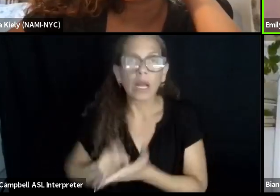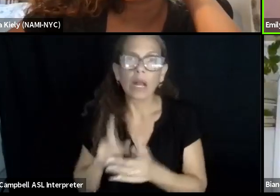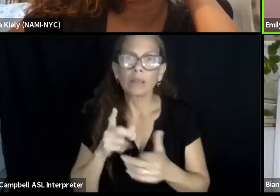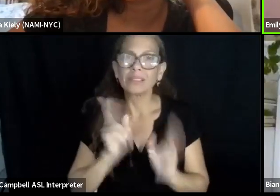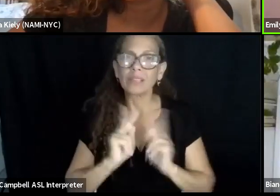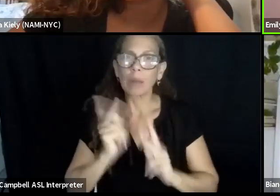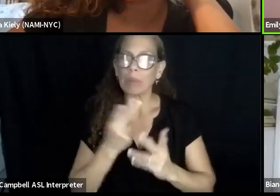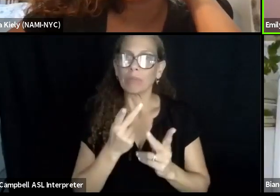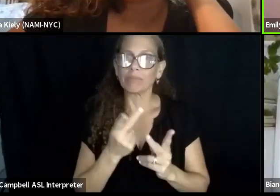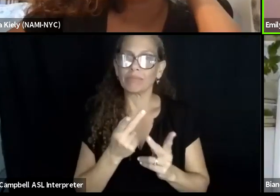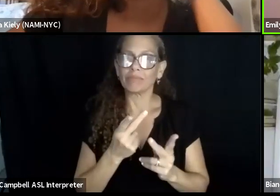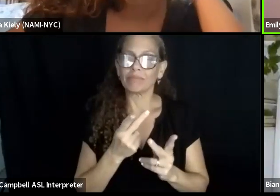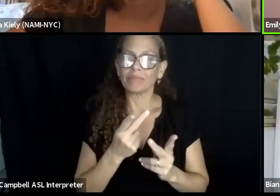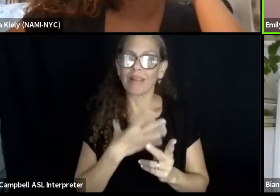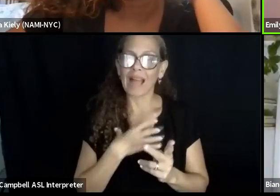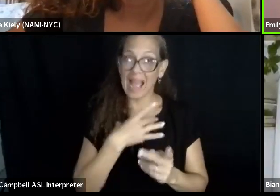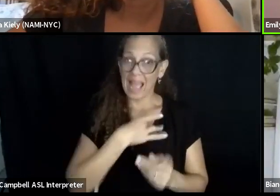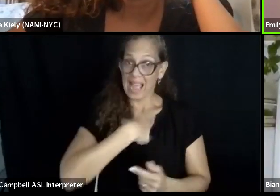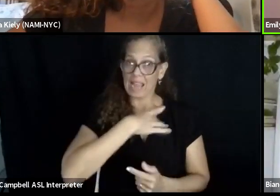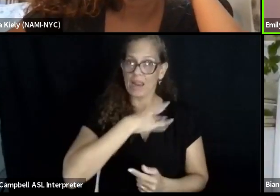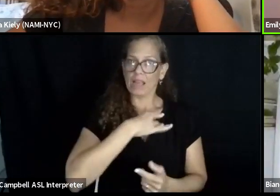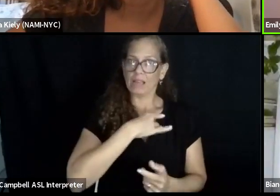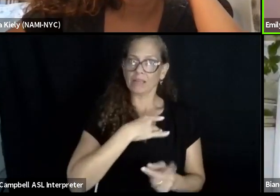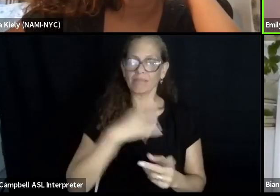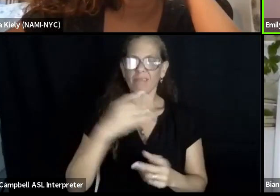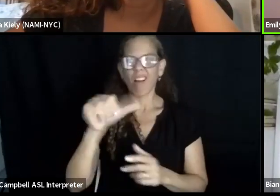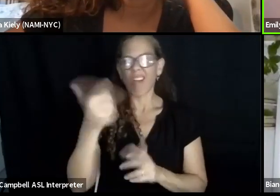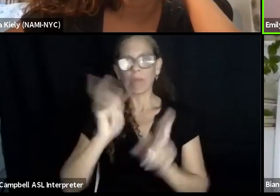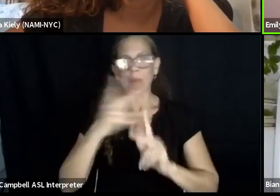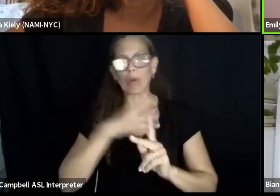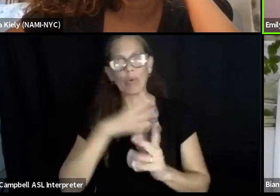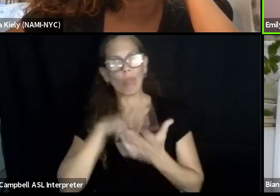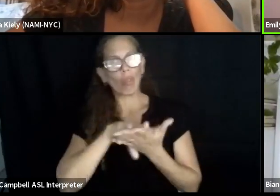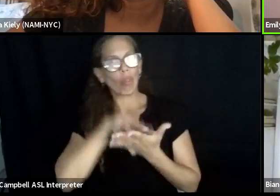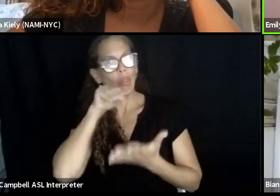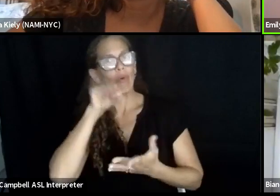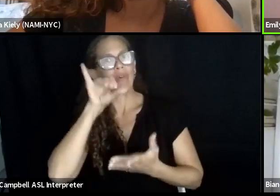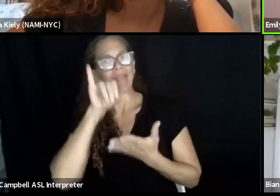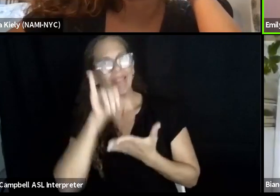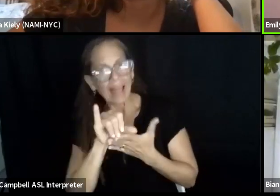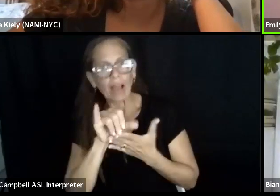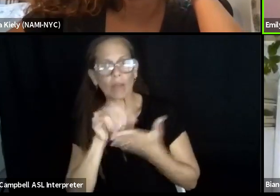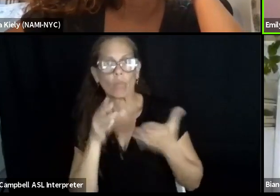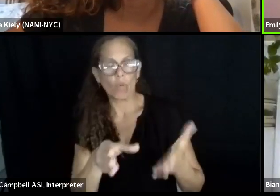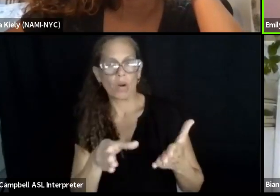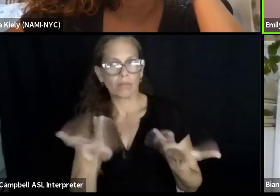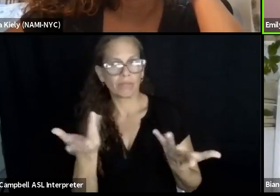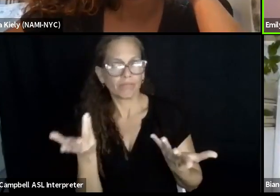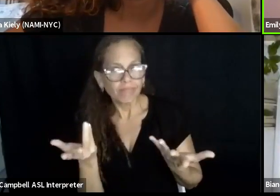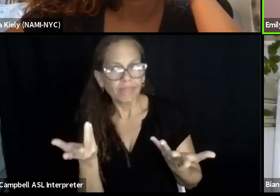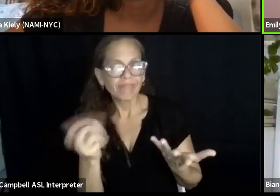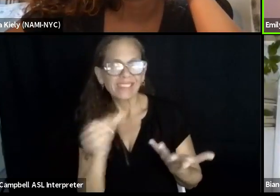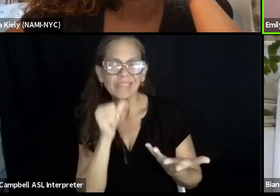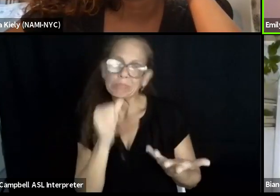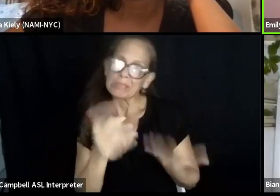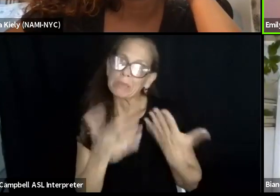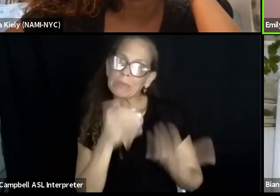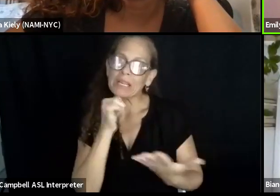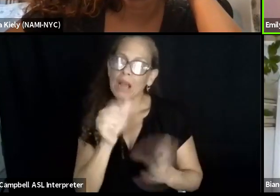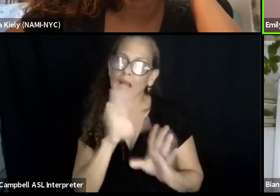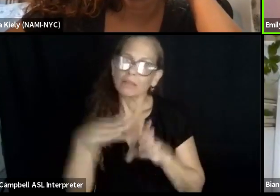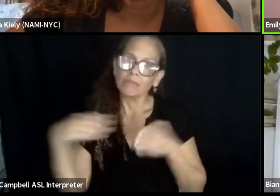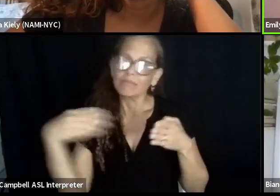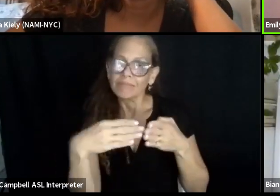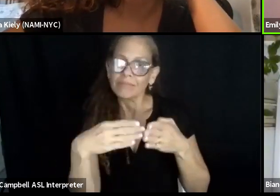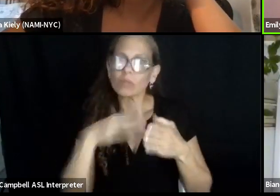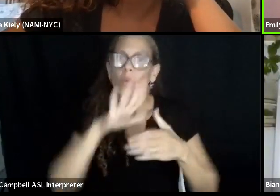don't learn that way, and so for people that don't learn in that fashion, it's not necessarily geared towards